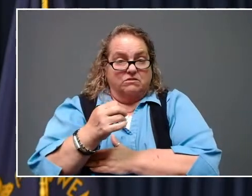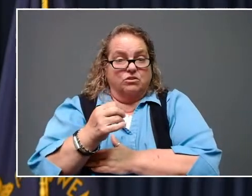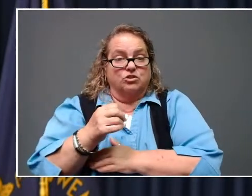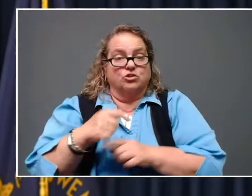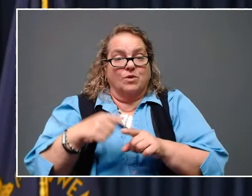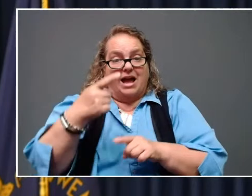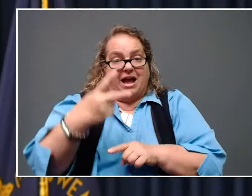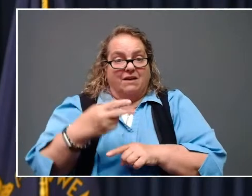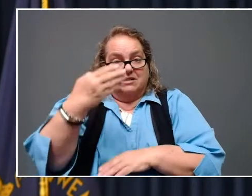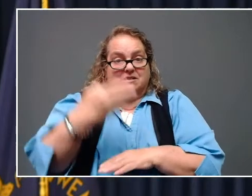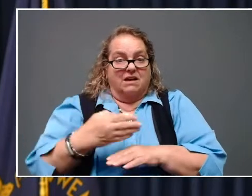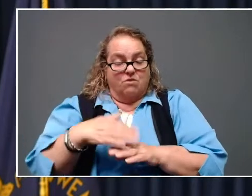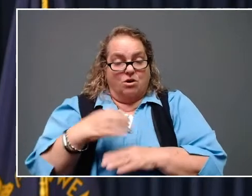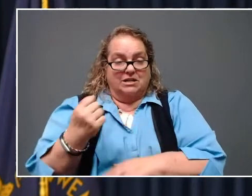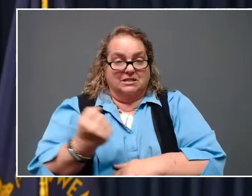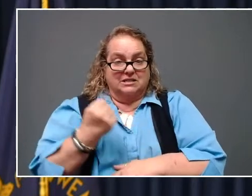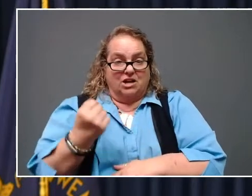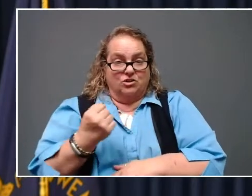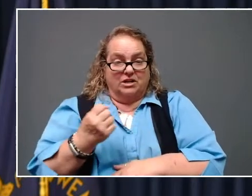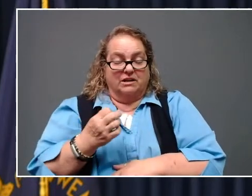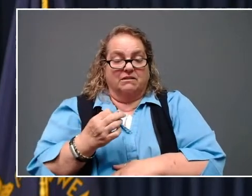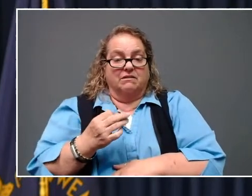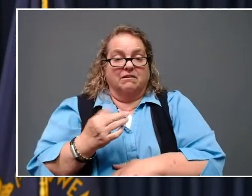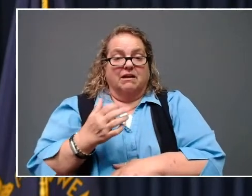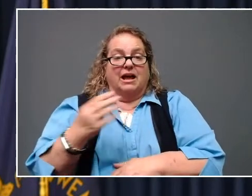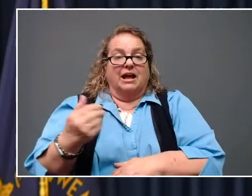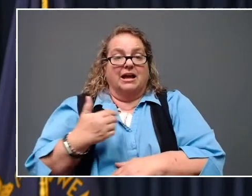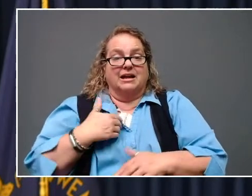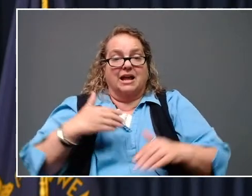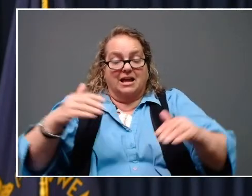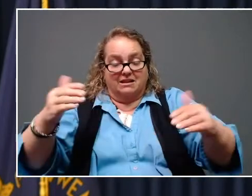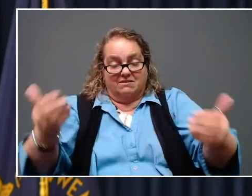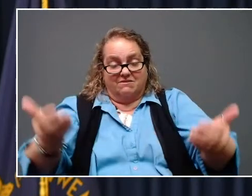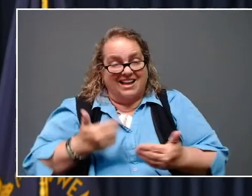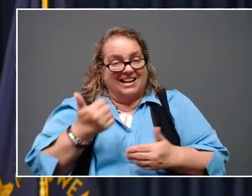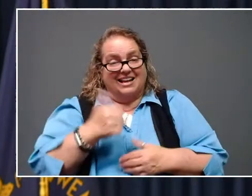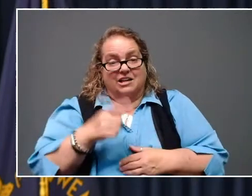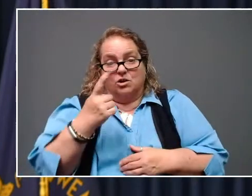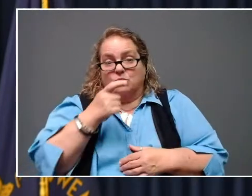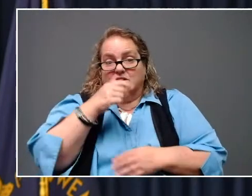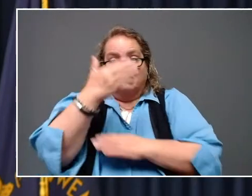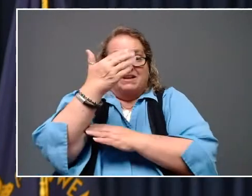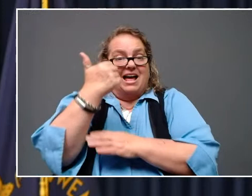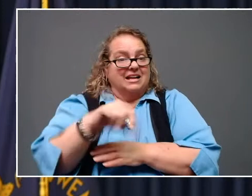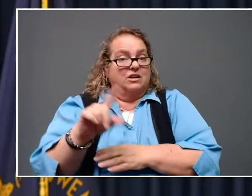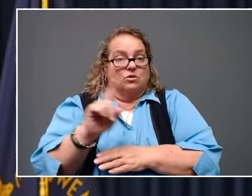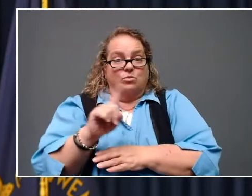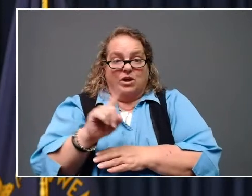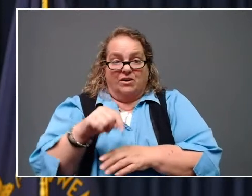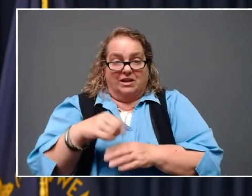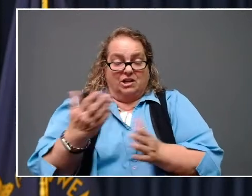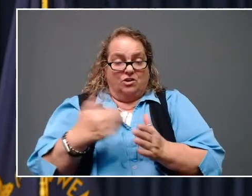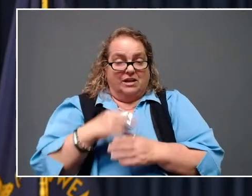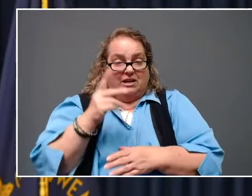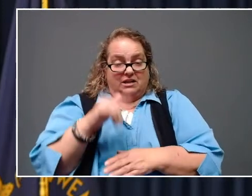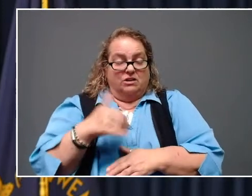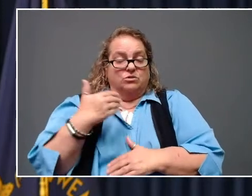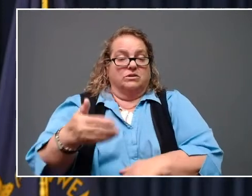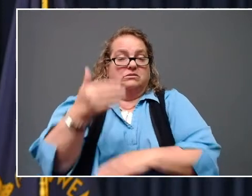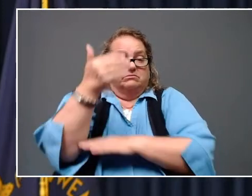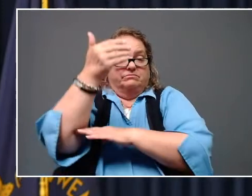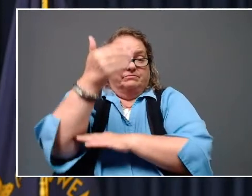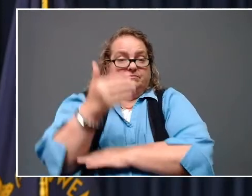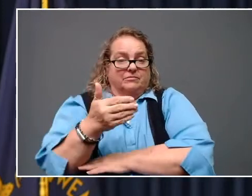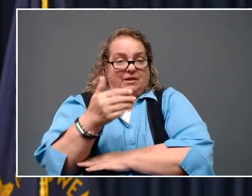on Saturday, and I invite anybody else flying a flag anywhere in this Commonwealth to